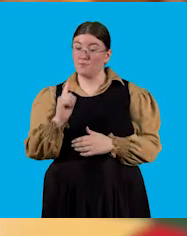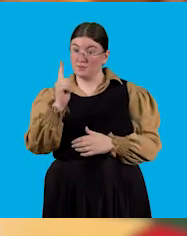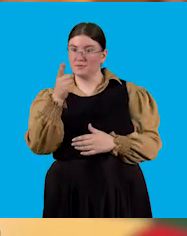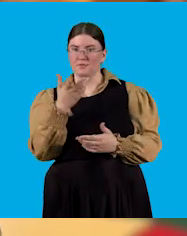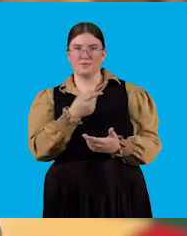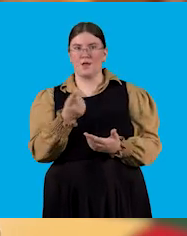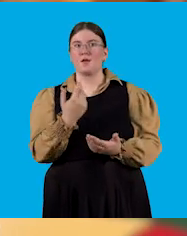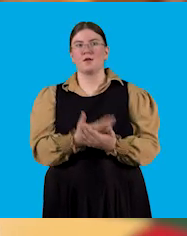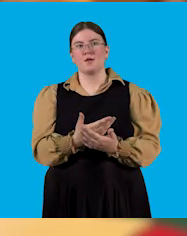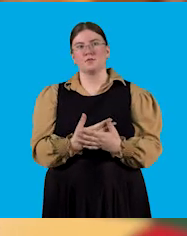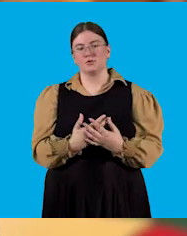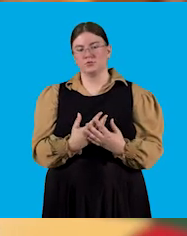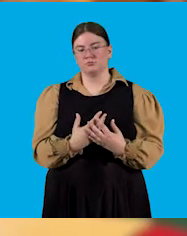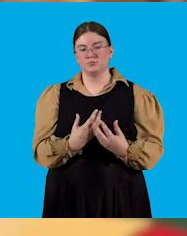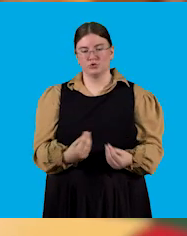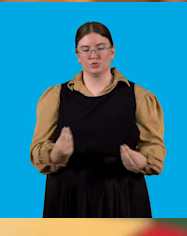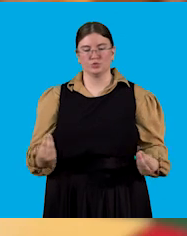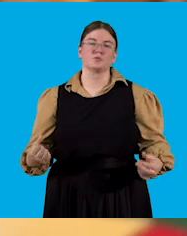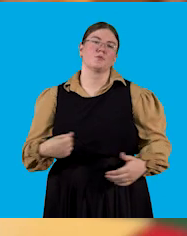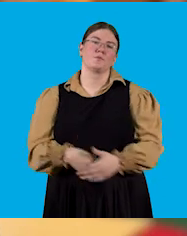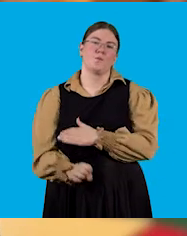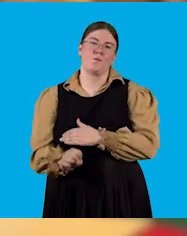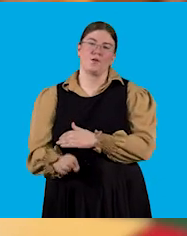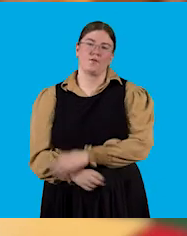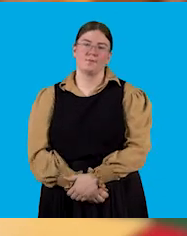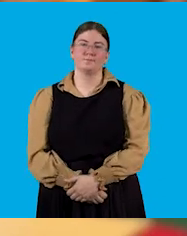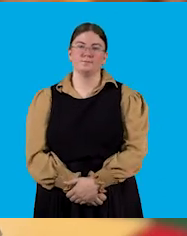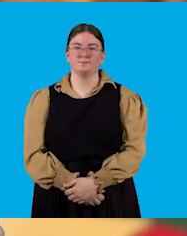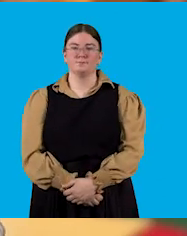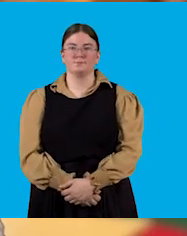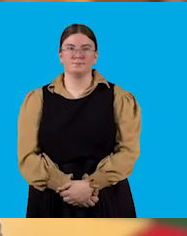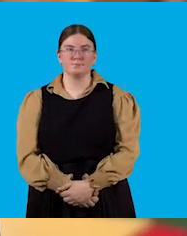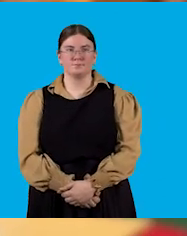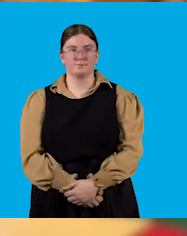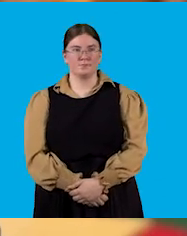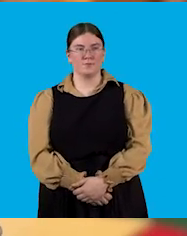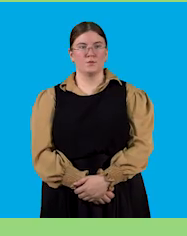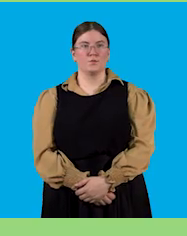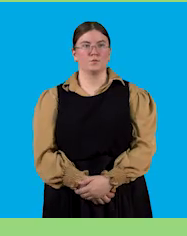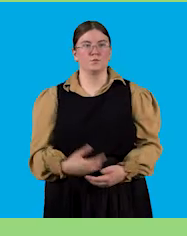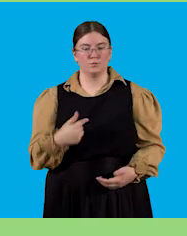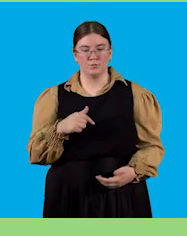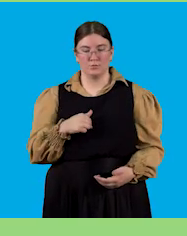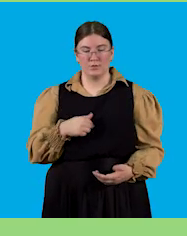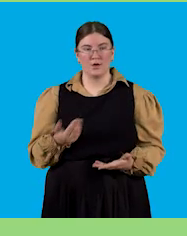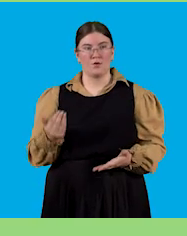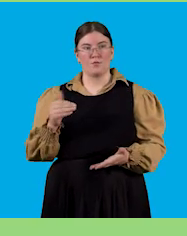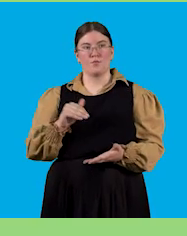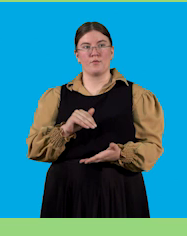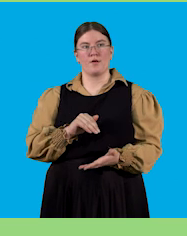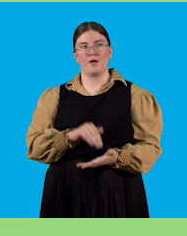are later able to reproduce their offspring. So we then reach a stage